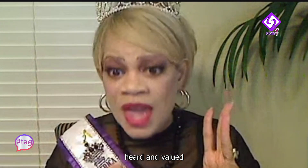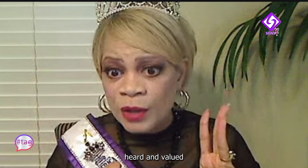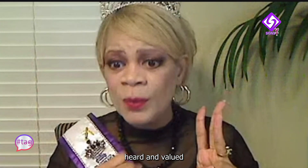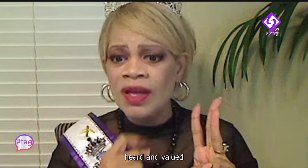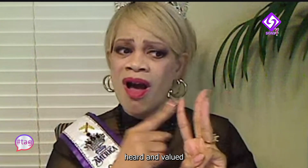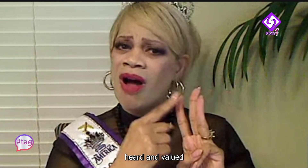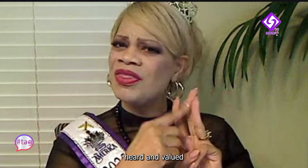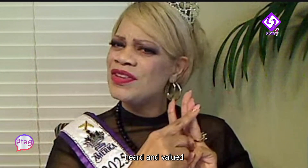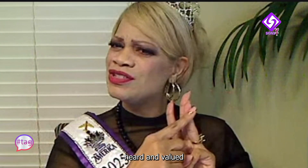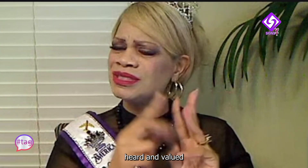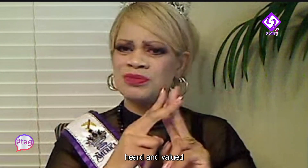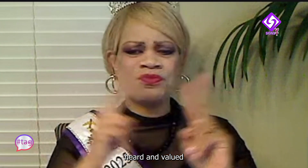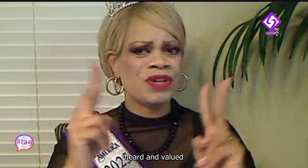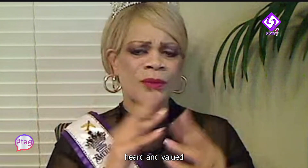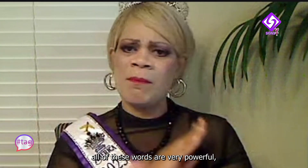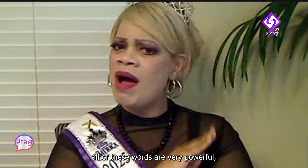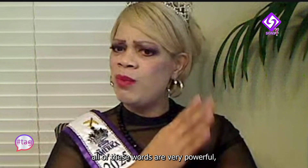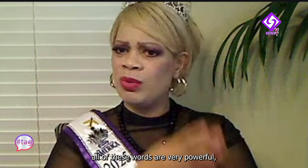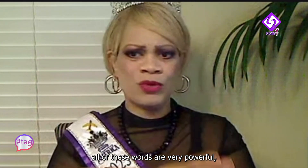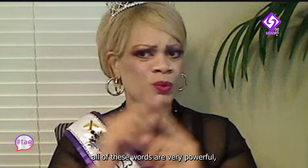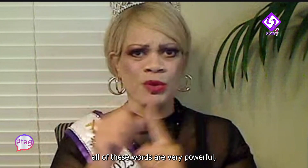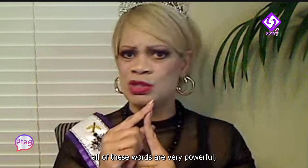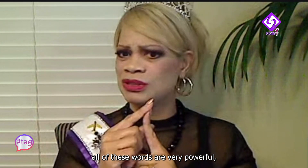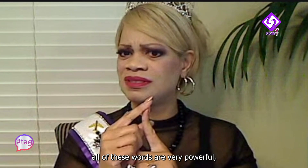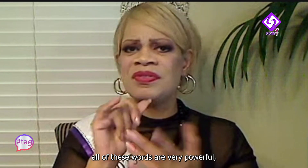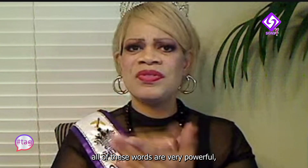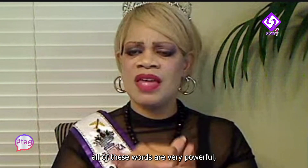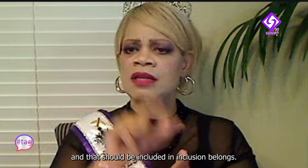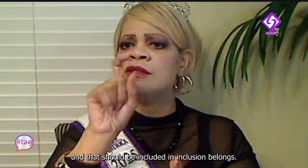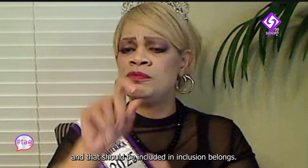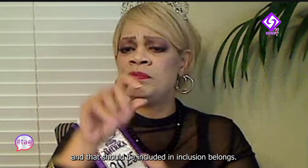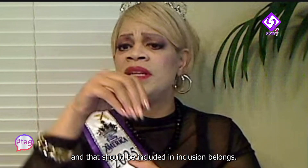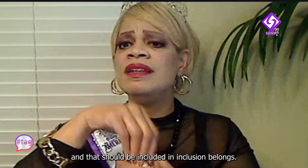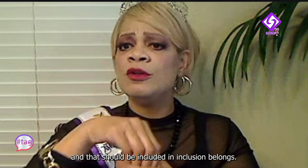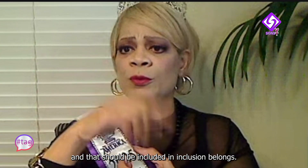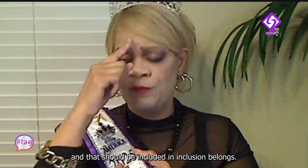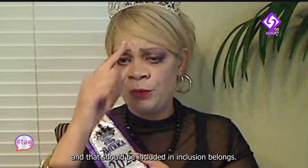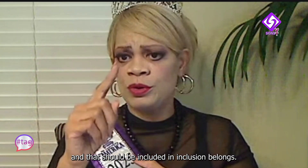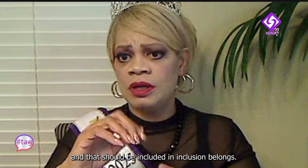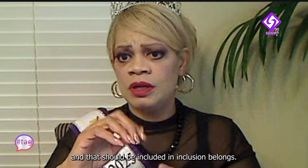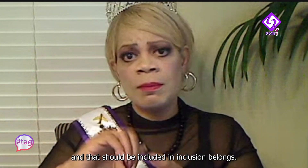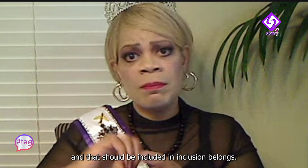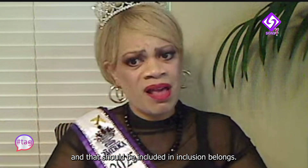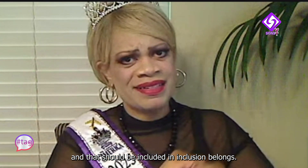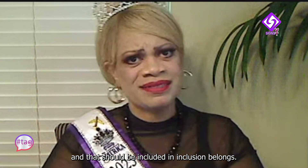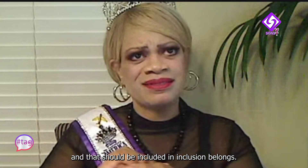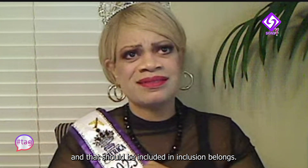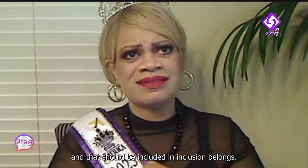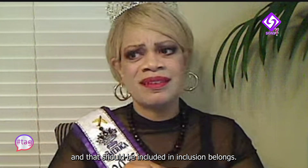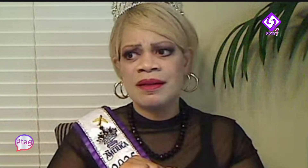and valued. All of these words are very powerful, and that should be included in